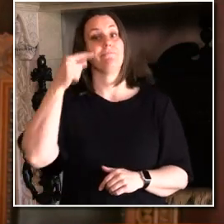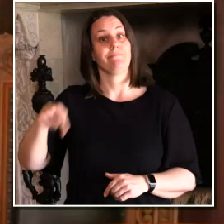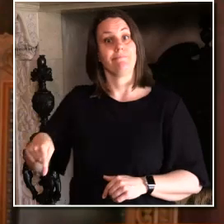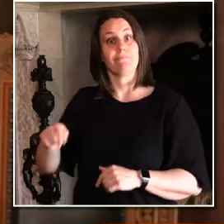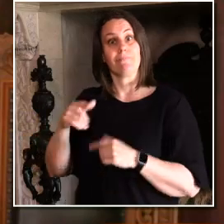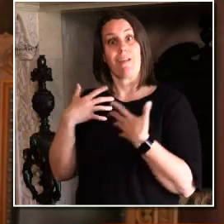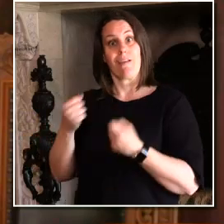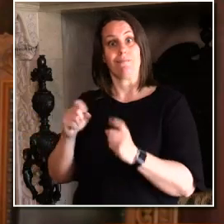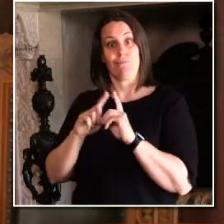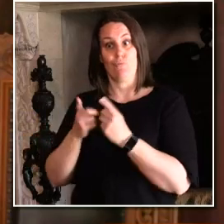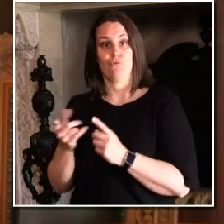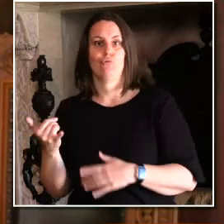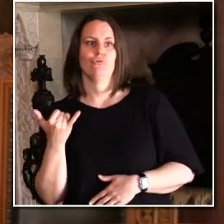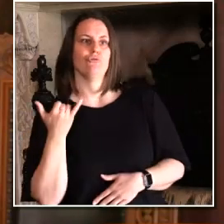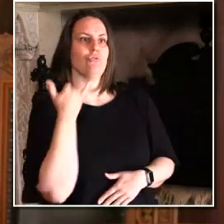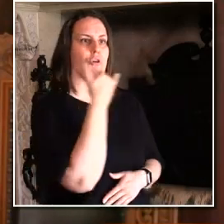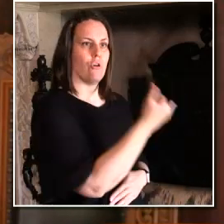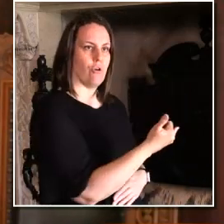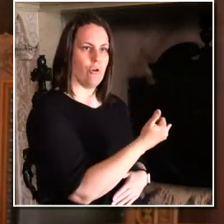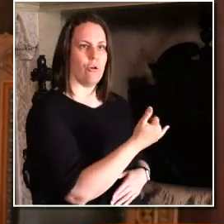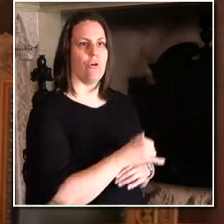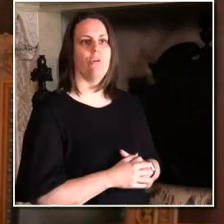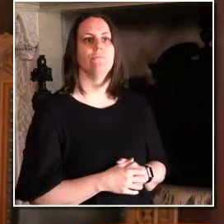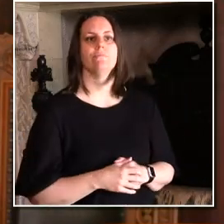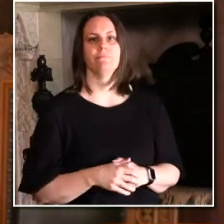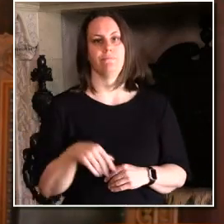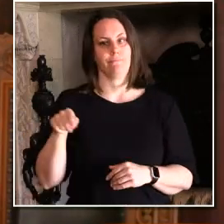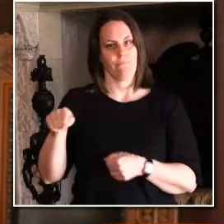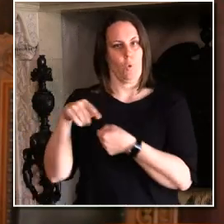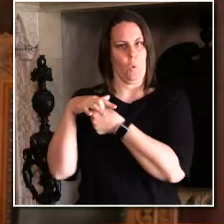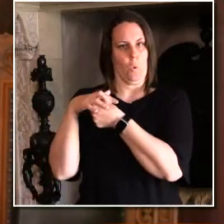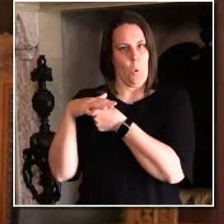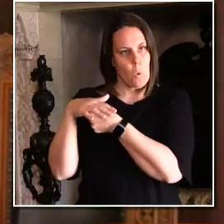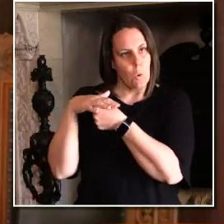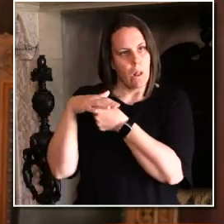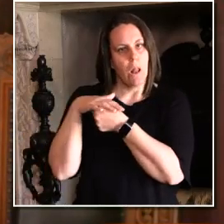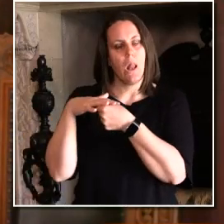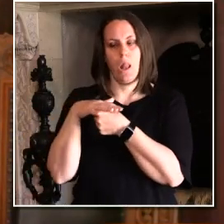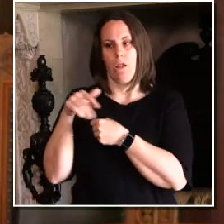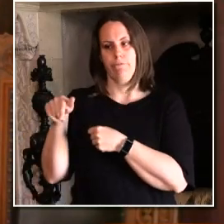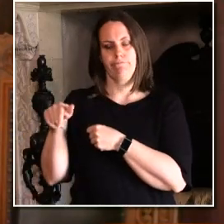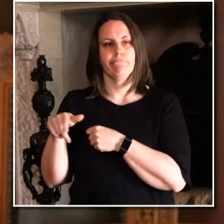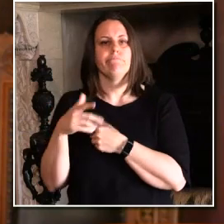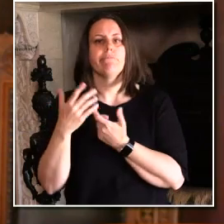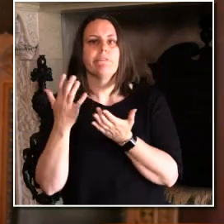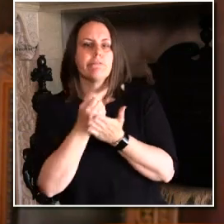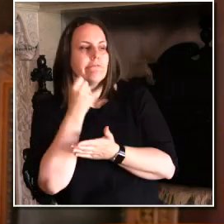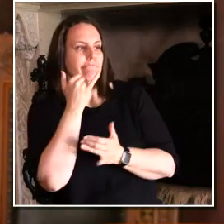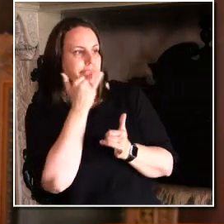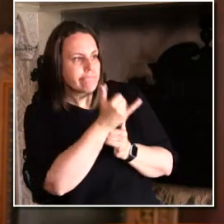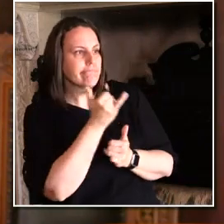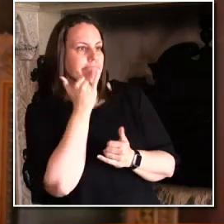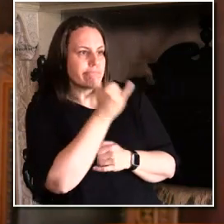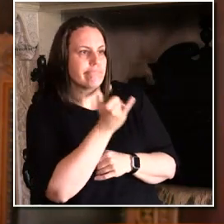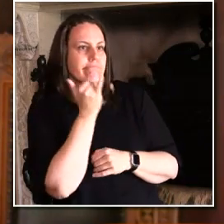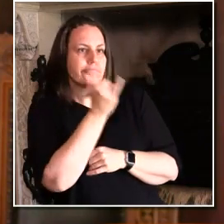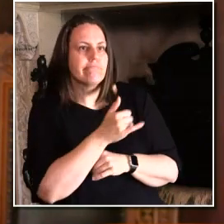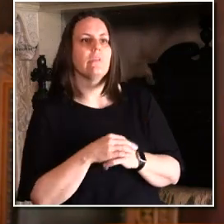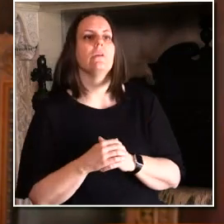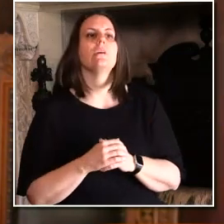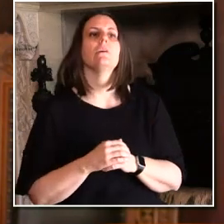departments are doing a lot of this, and our, of course, our state contact tracing team is helping to supplement that. But what we find is